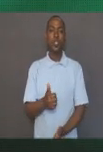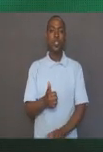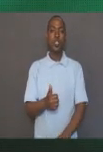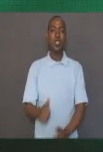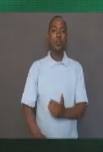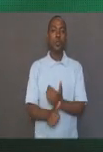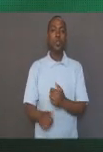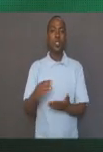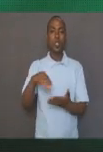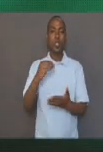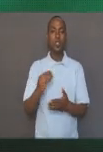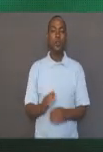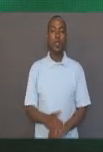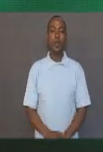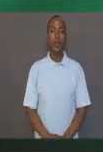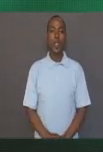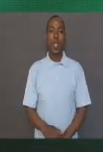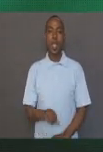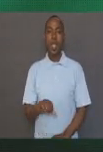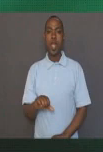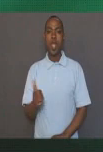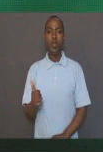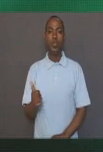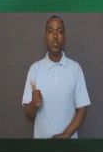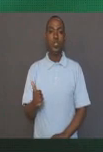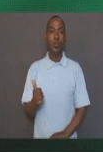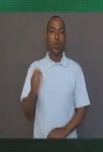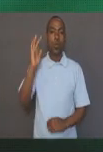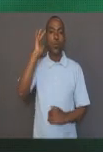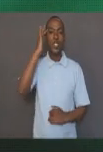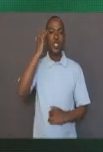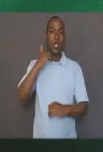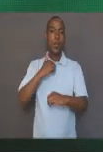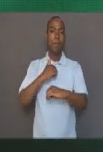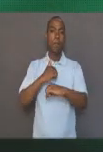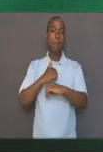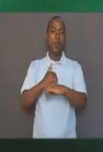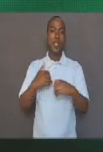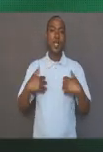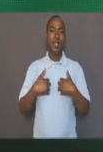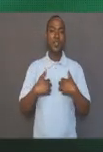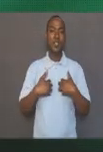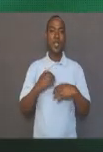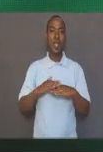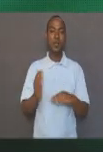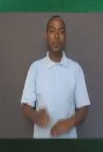others focus on health and disease prevention in animals.